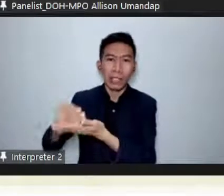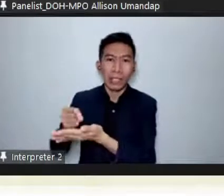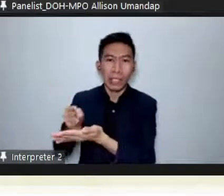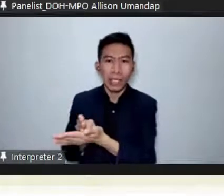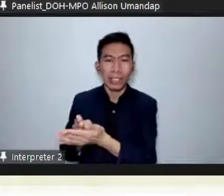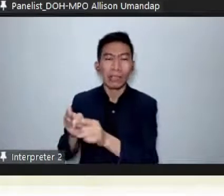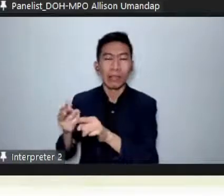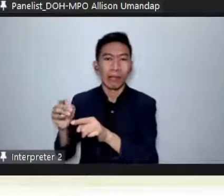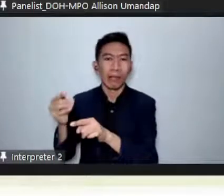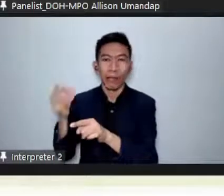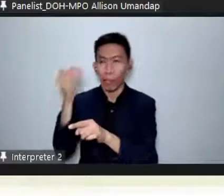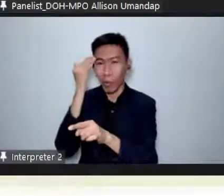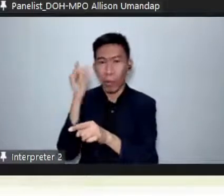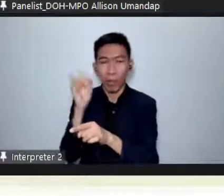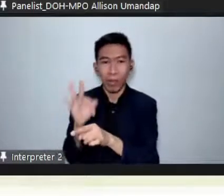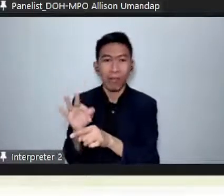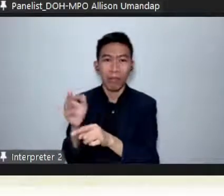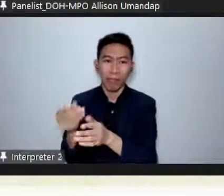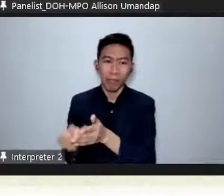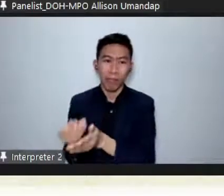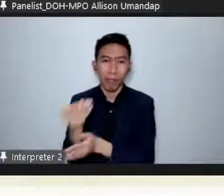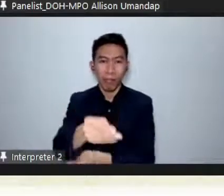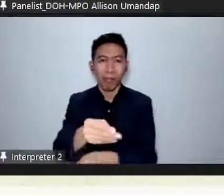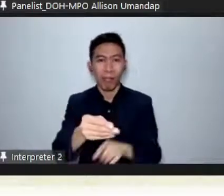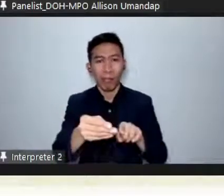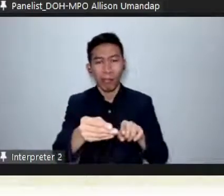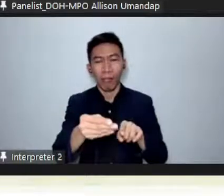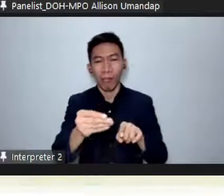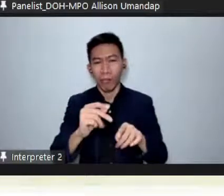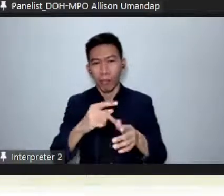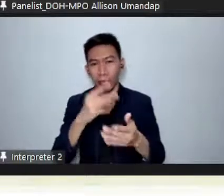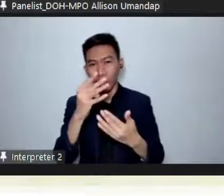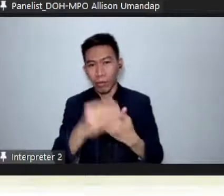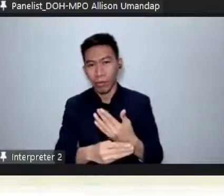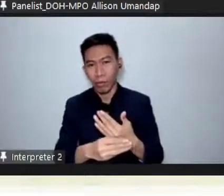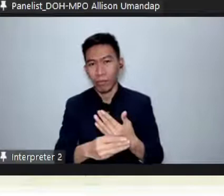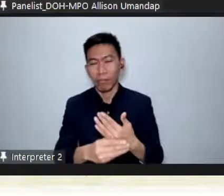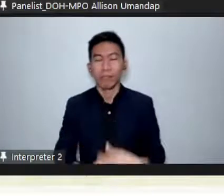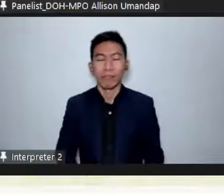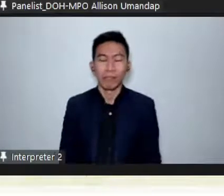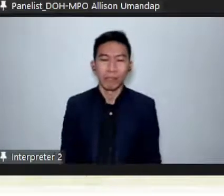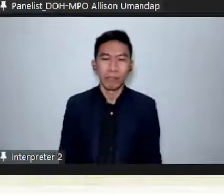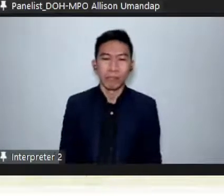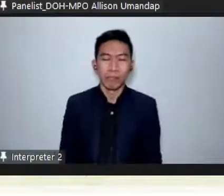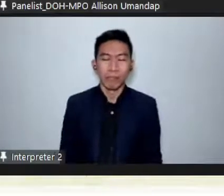it could be given a share at all.